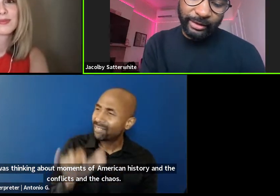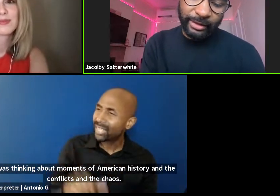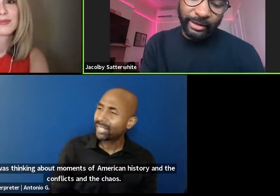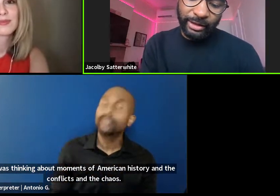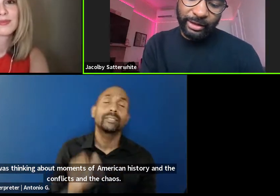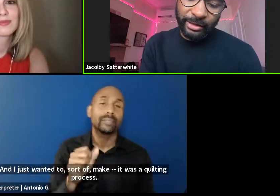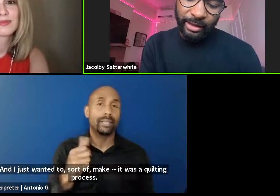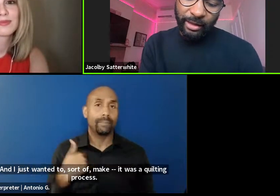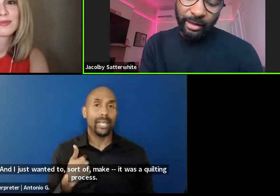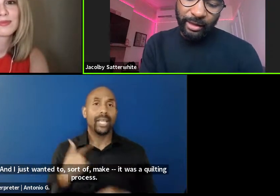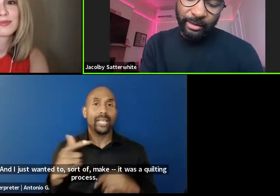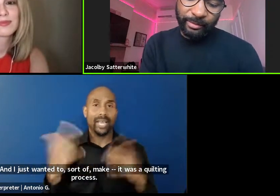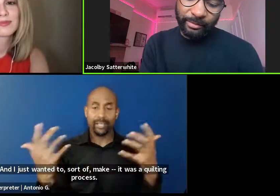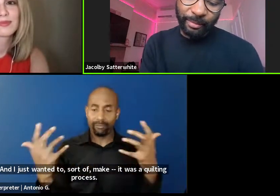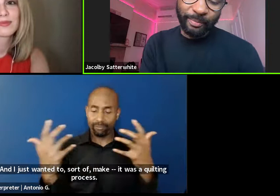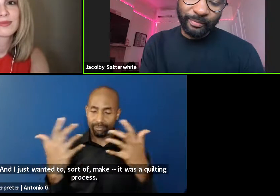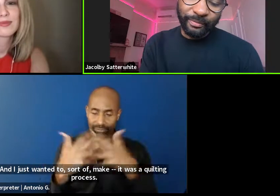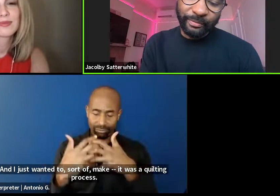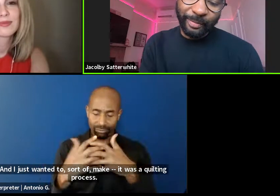really contentious